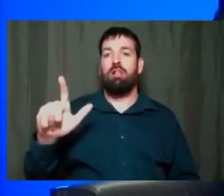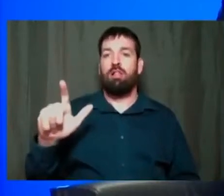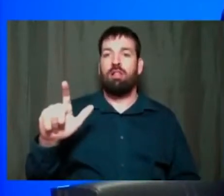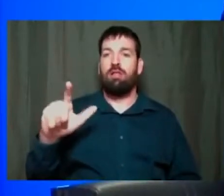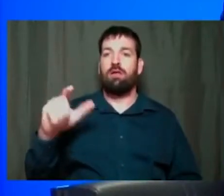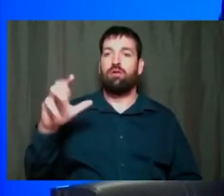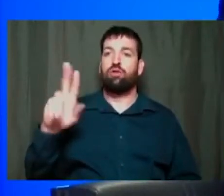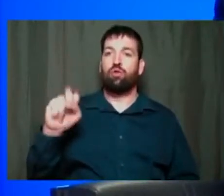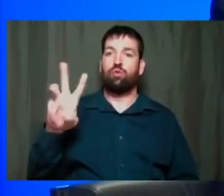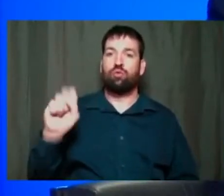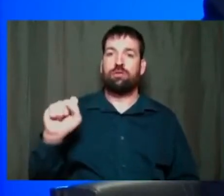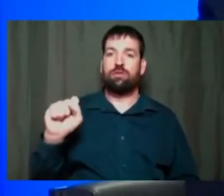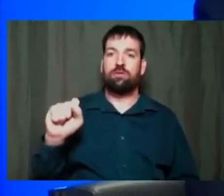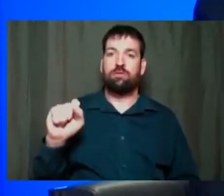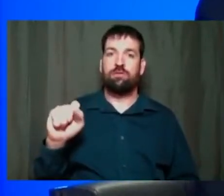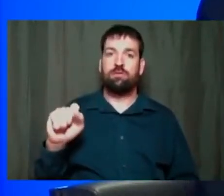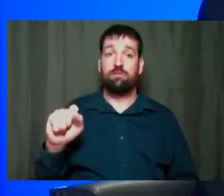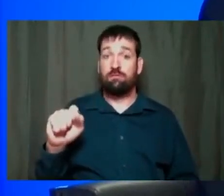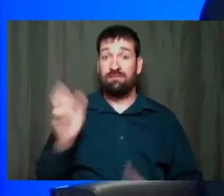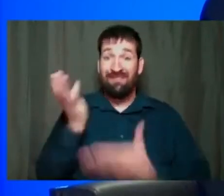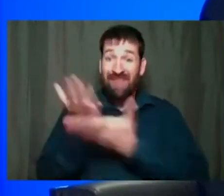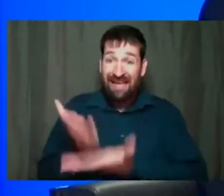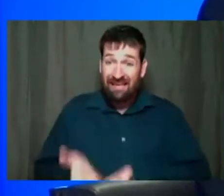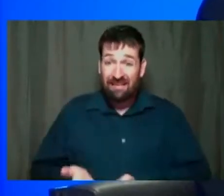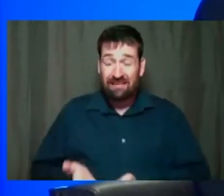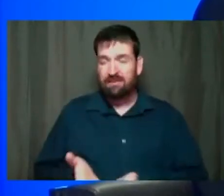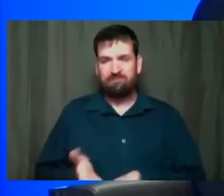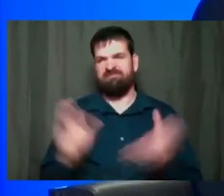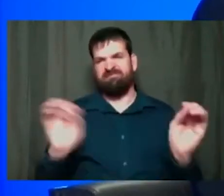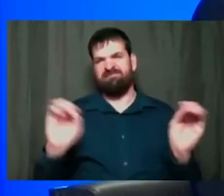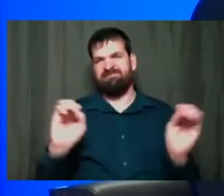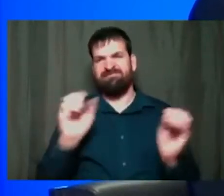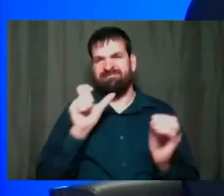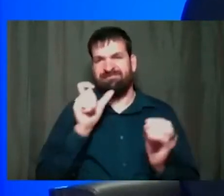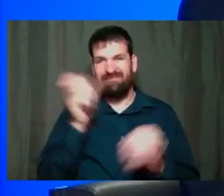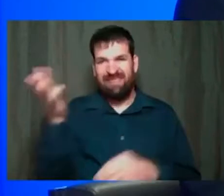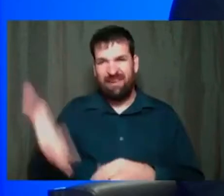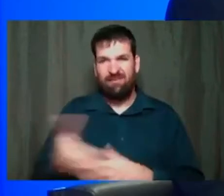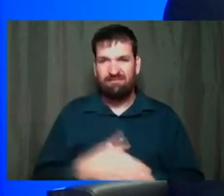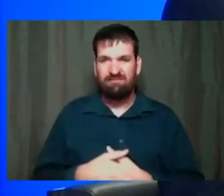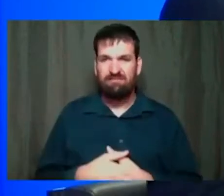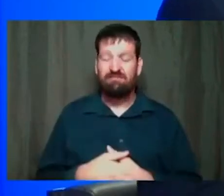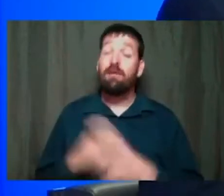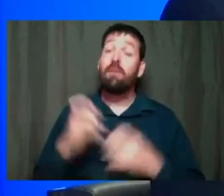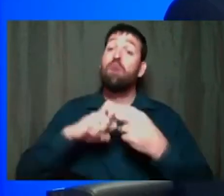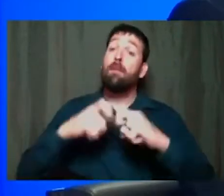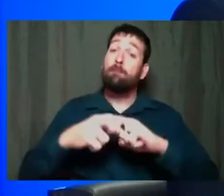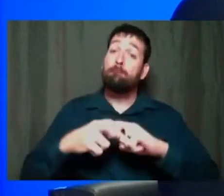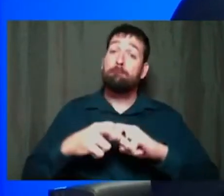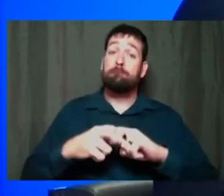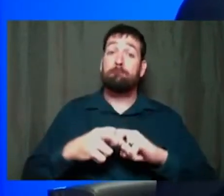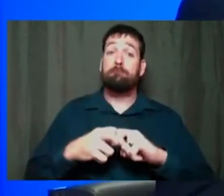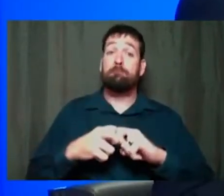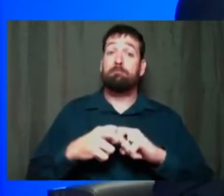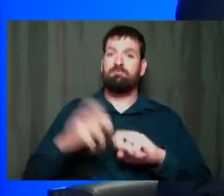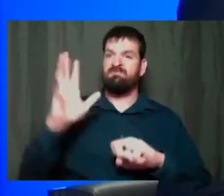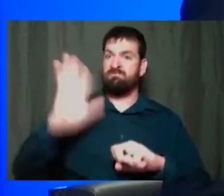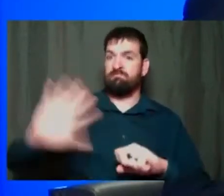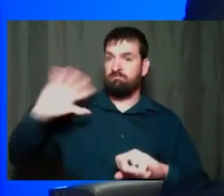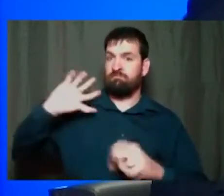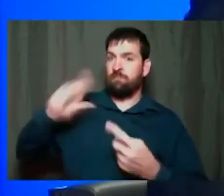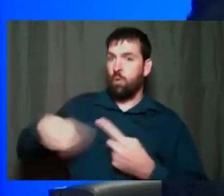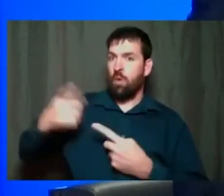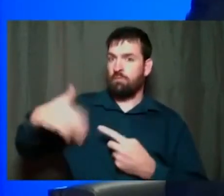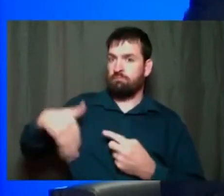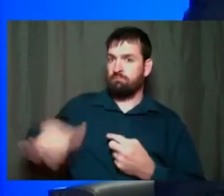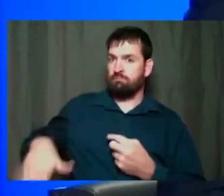And the vetting, the fact checking, it doesn't exist at all. And the problem is that whereas back when we were coming up, if you saw the